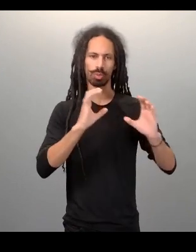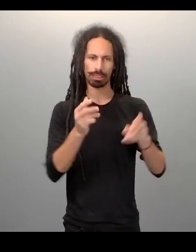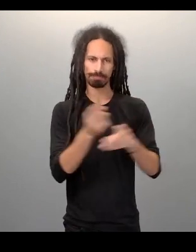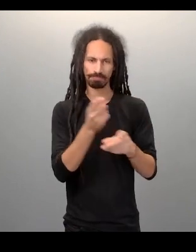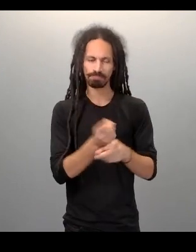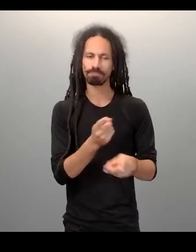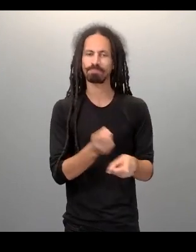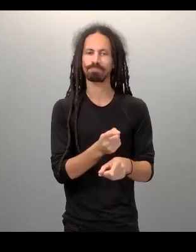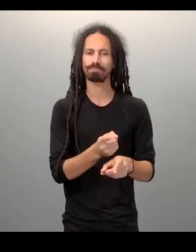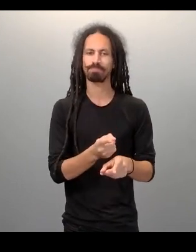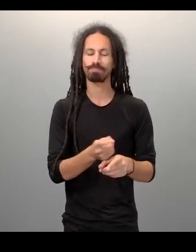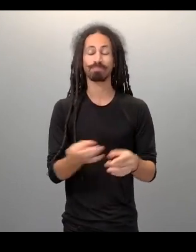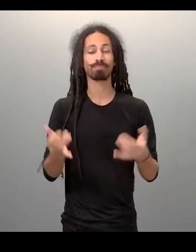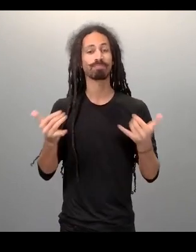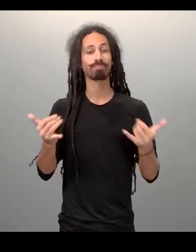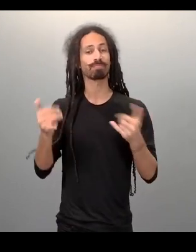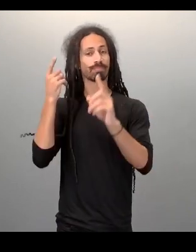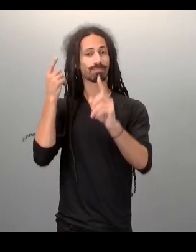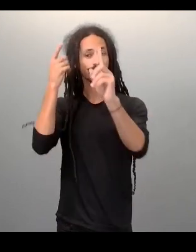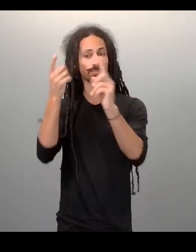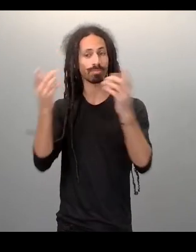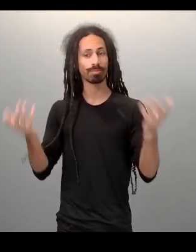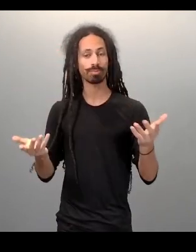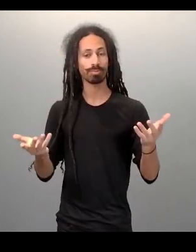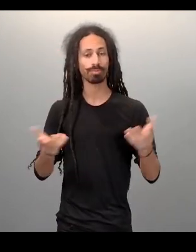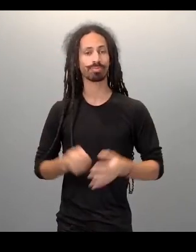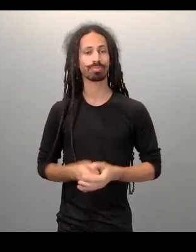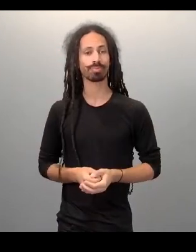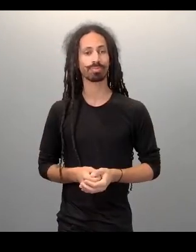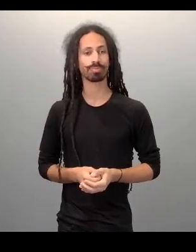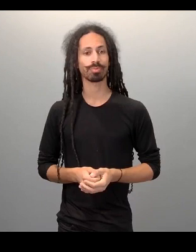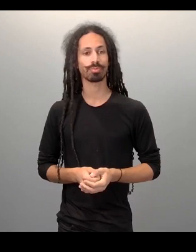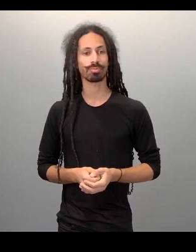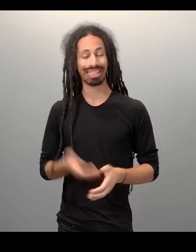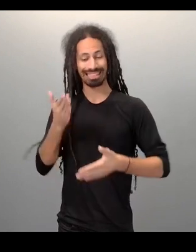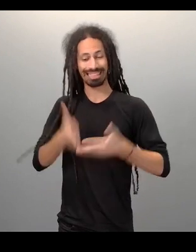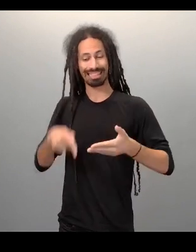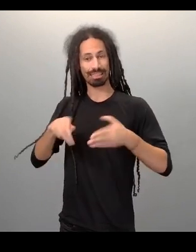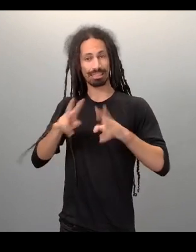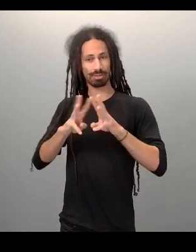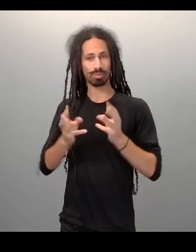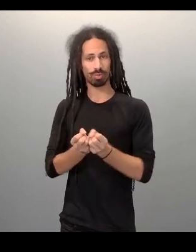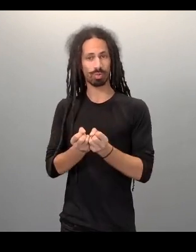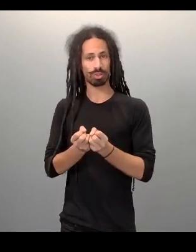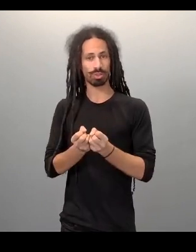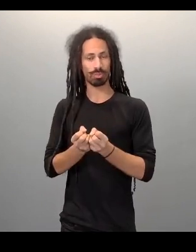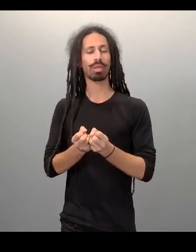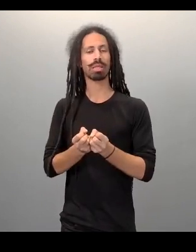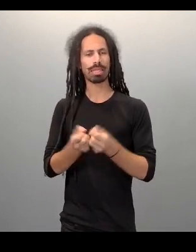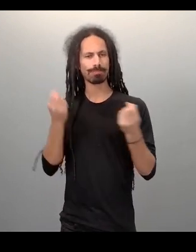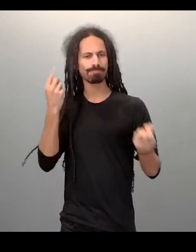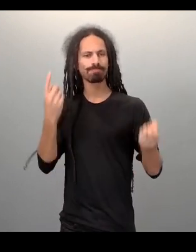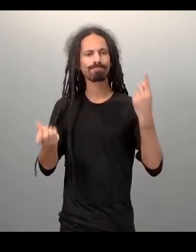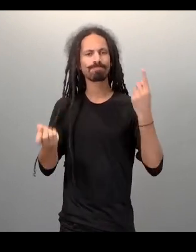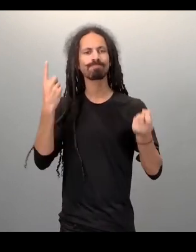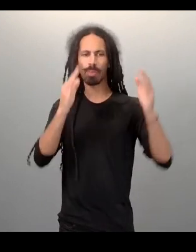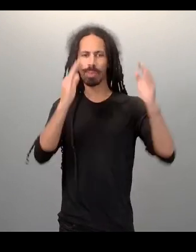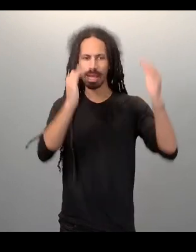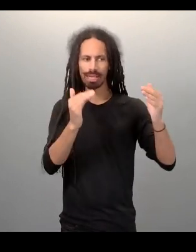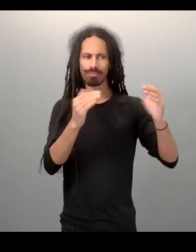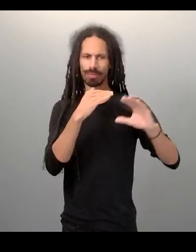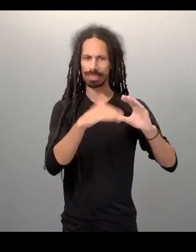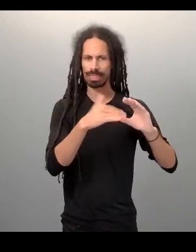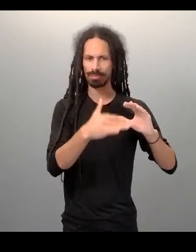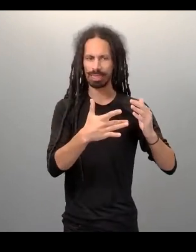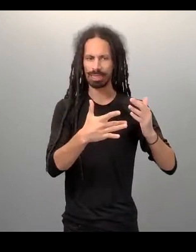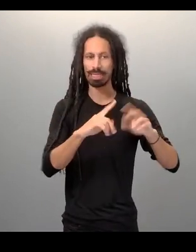So today's goal is to have you at the end of this workshop understand email expectations based on the